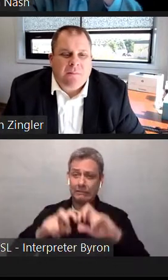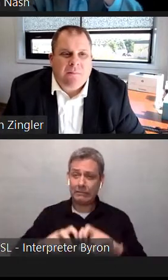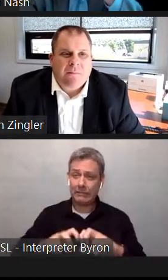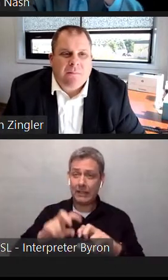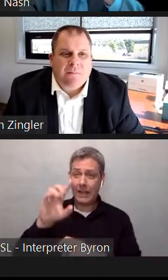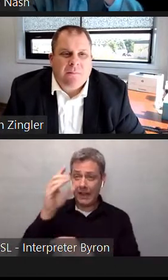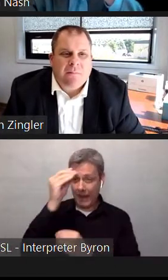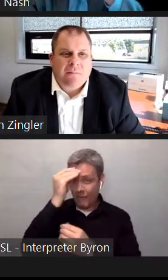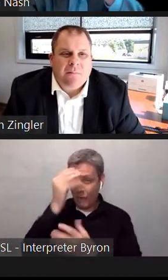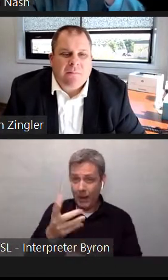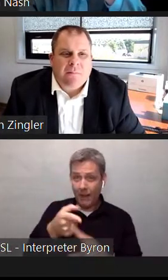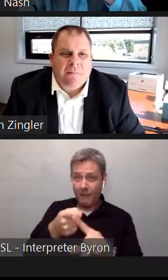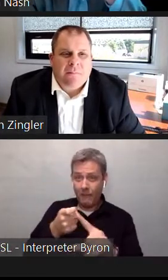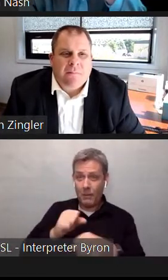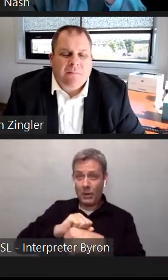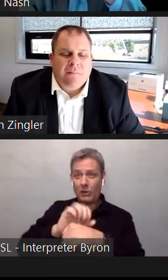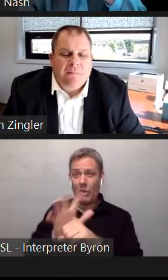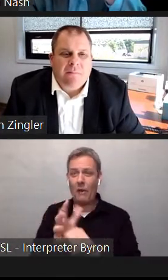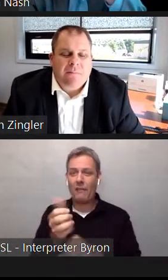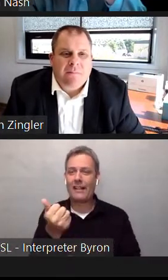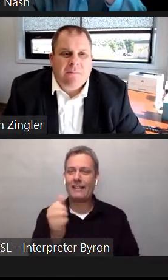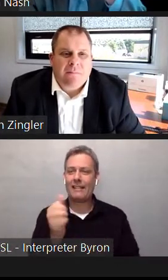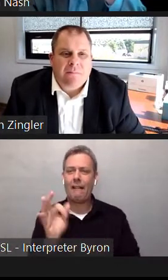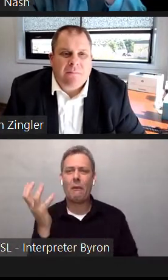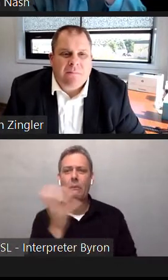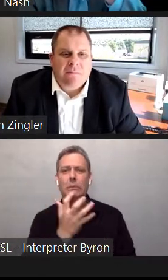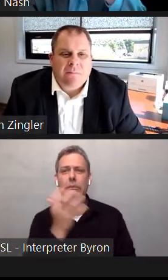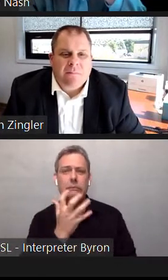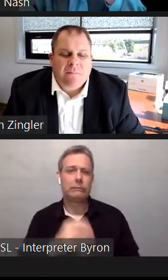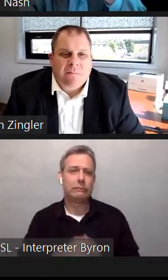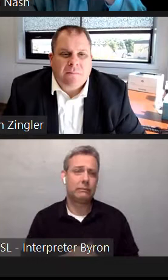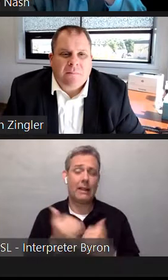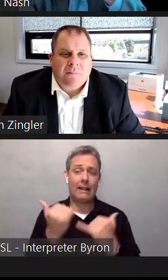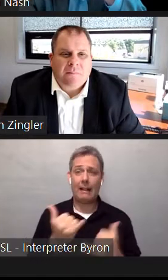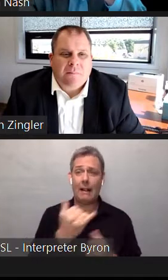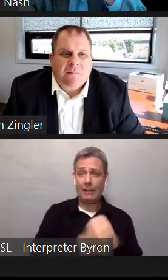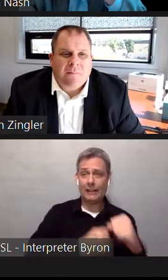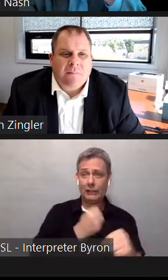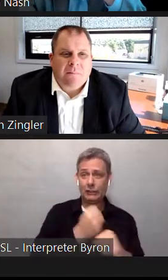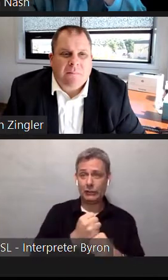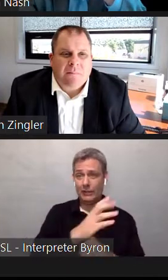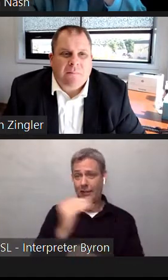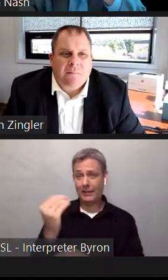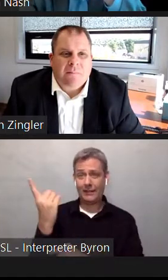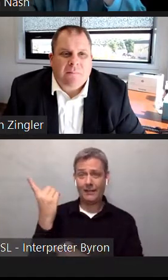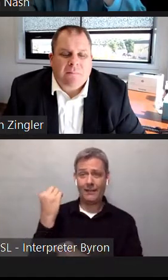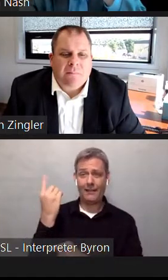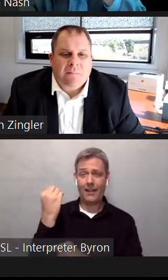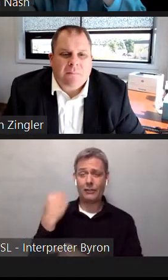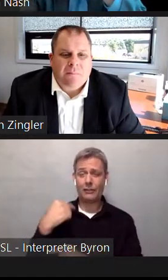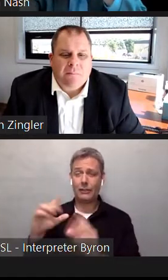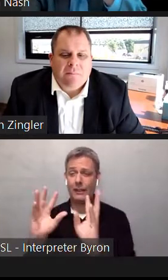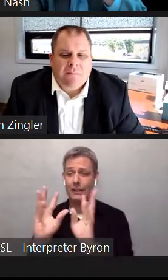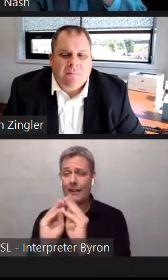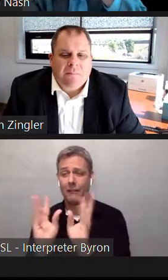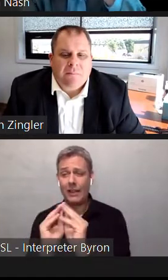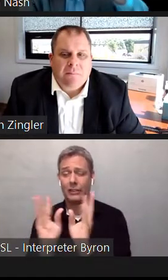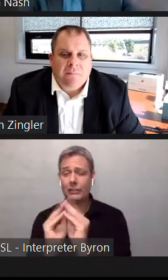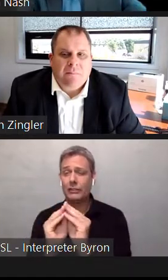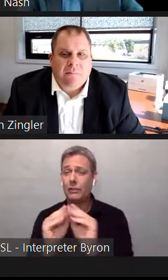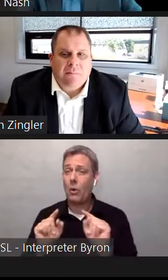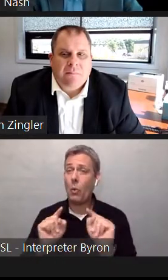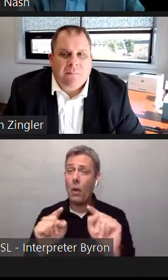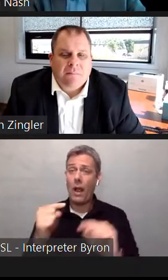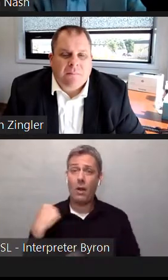behind COVID-19? The difference between this year and a year ago at convention is that while we were all